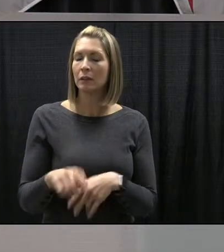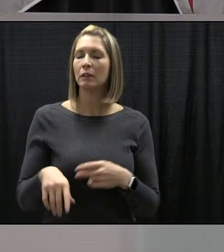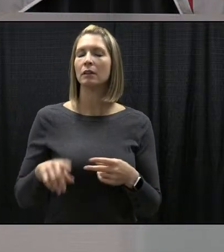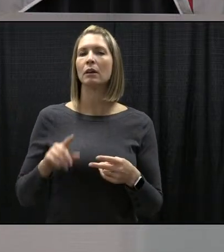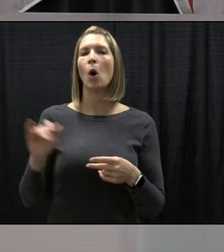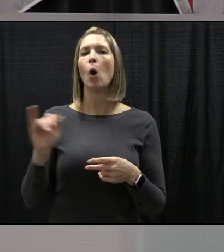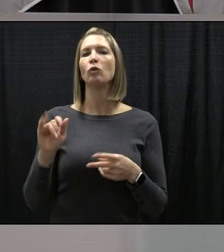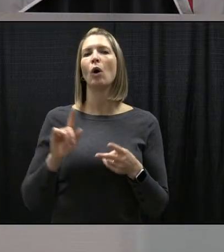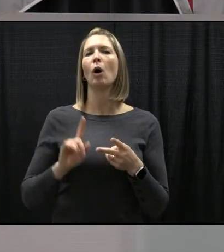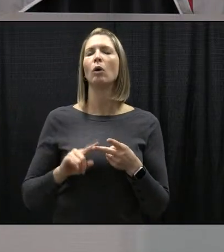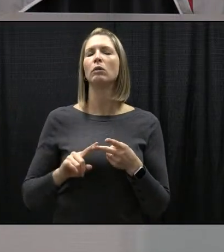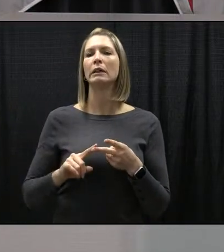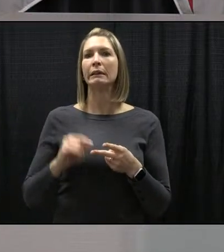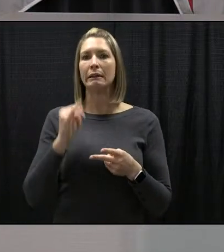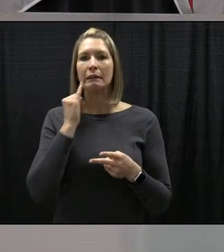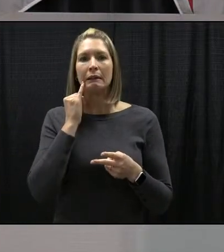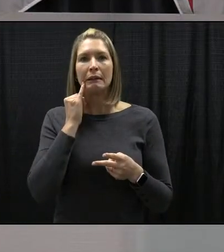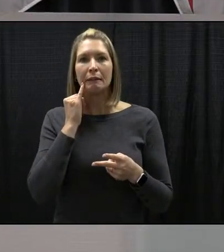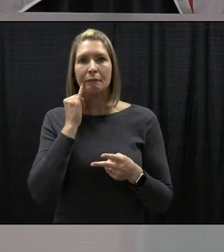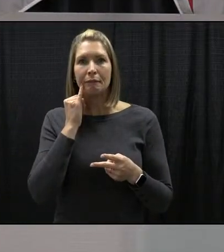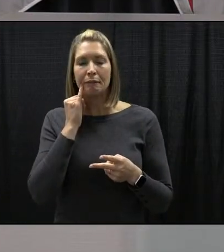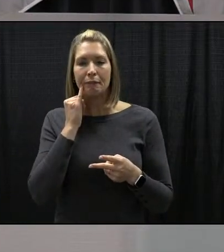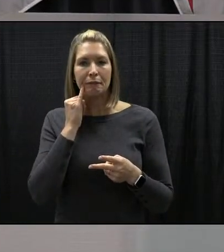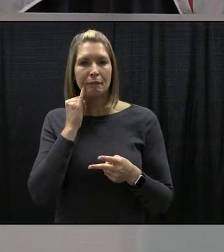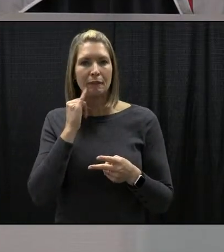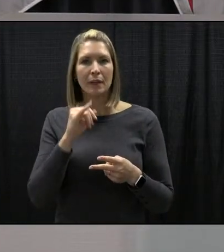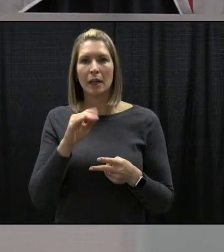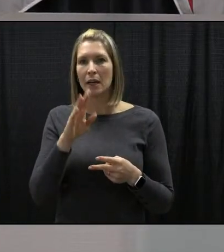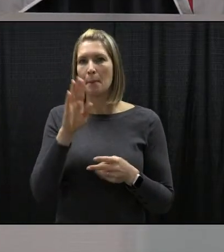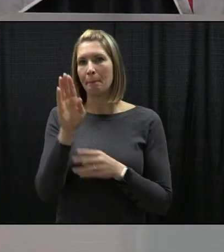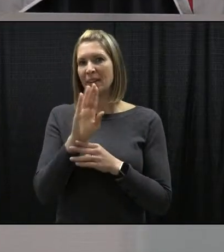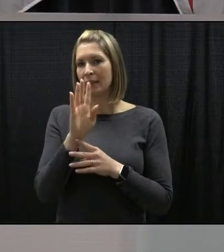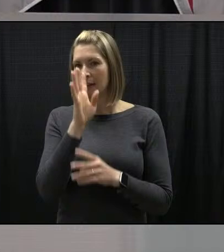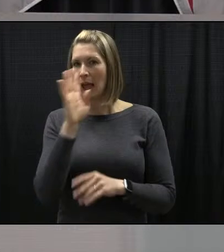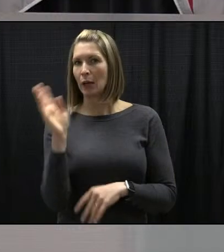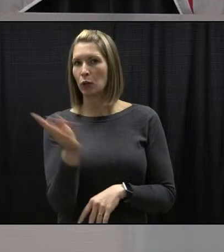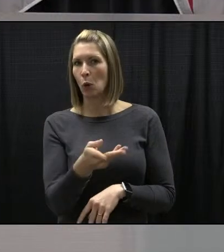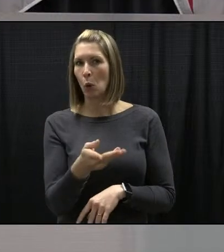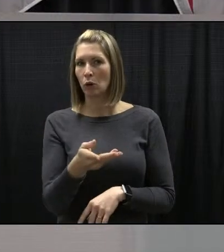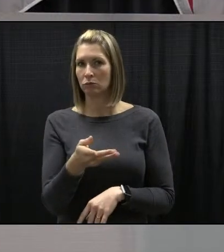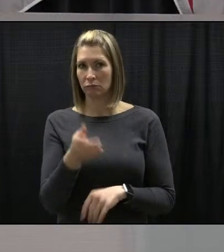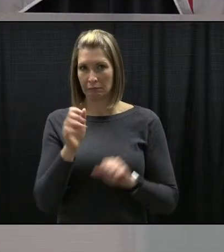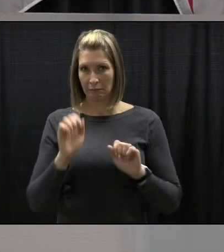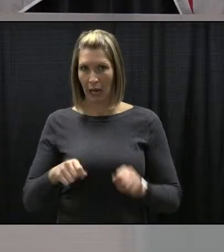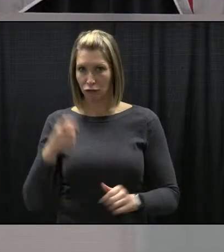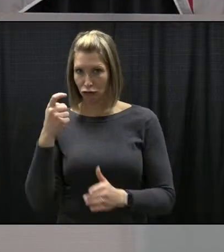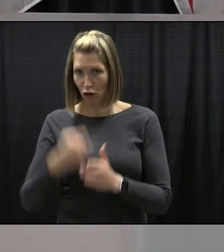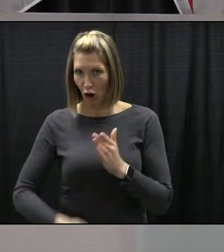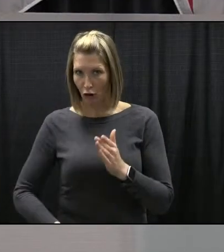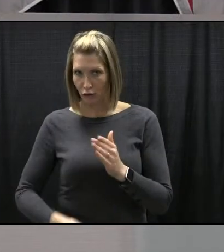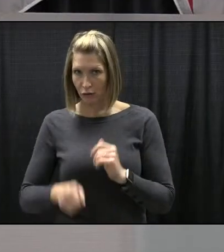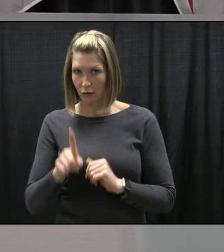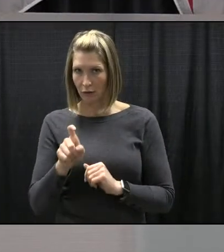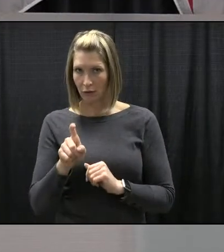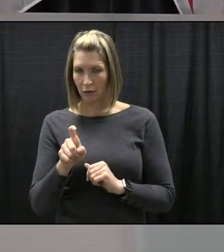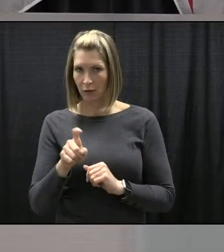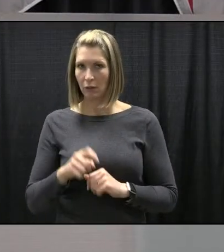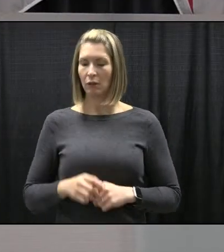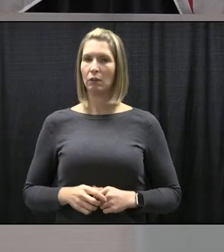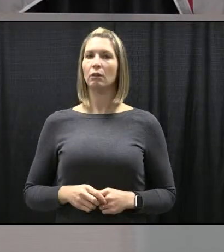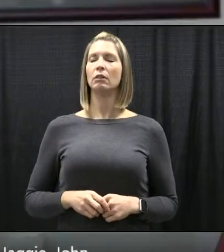or any enforcement action taken so far with the vaccine passports required for customers of these establishments?